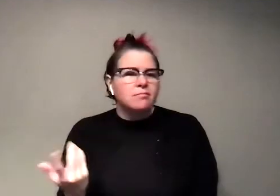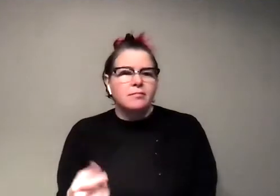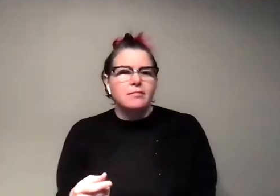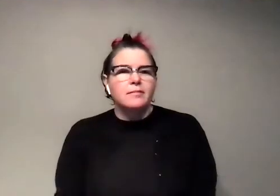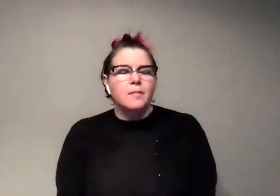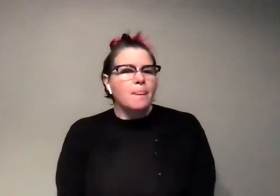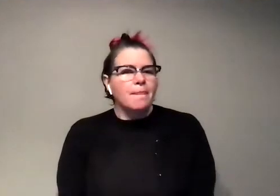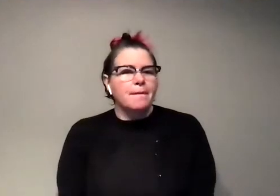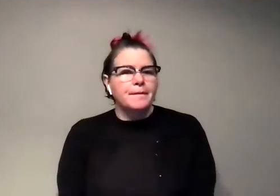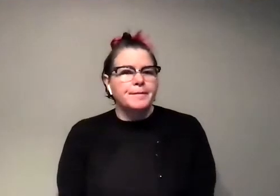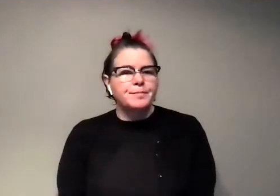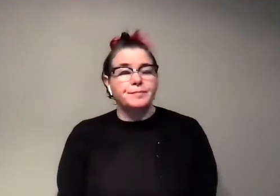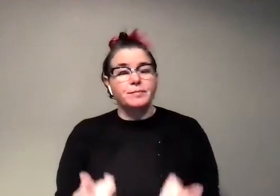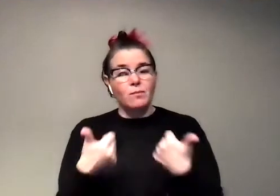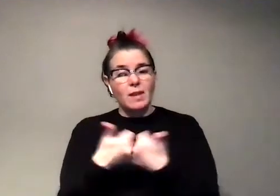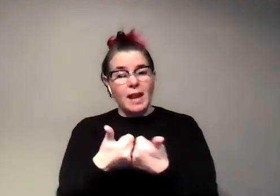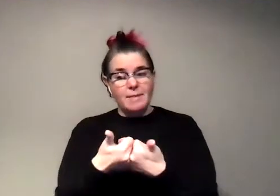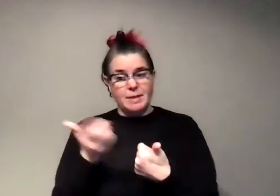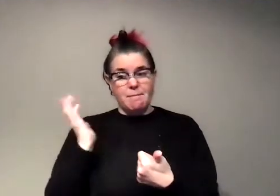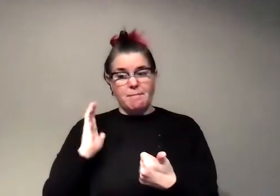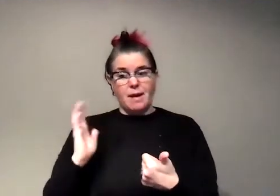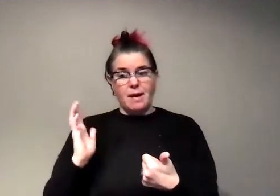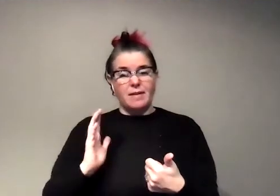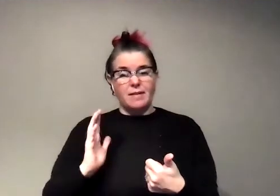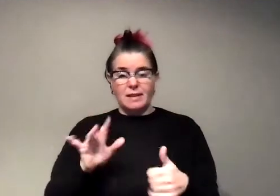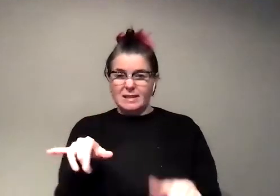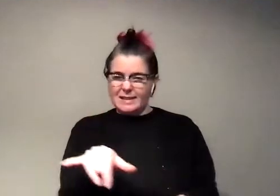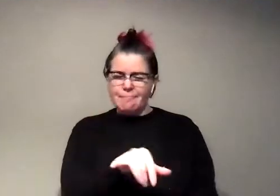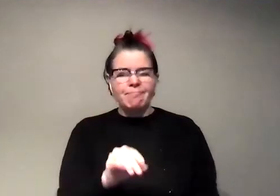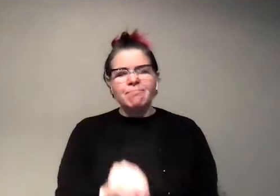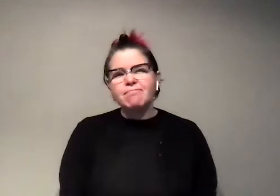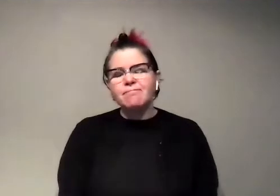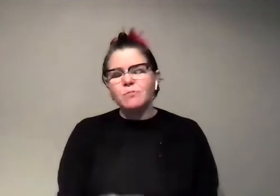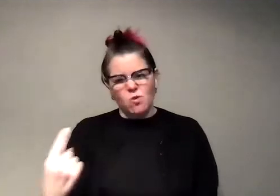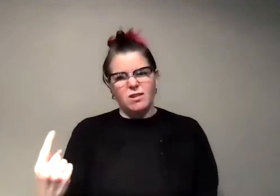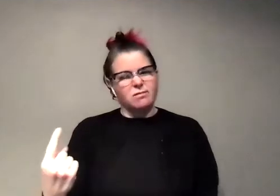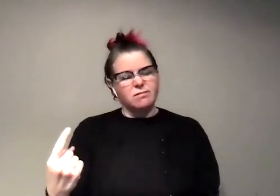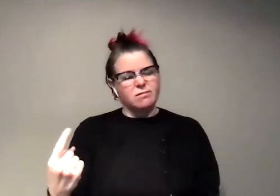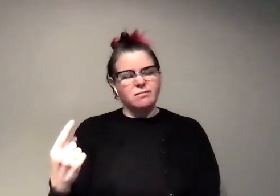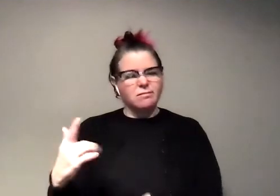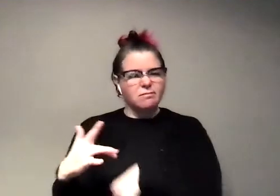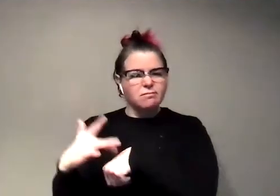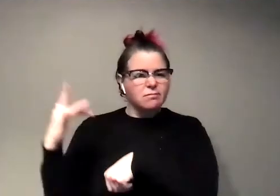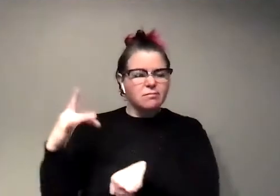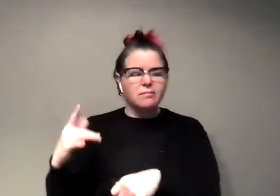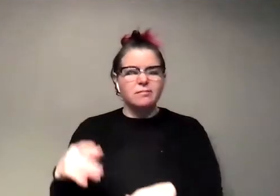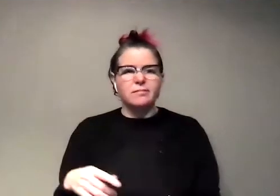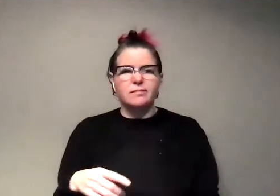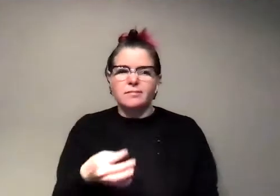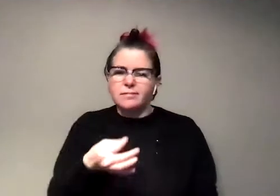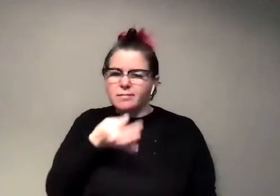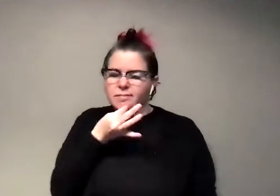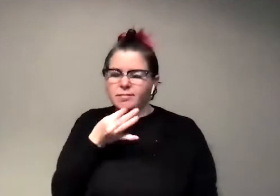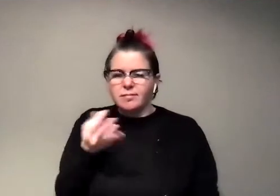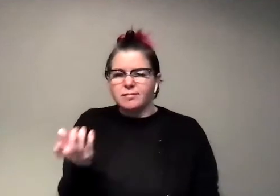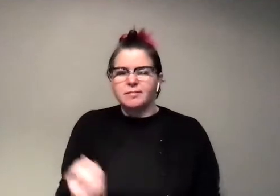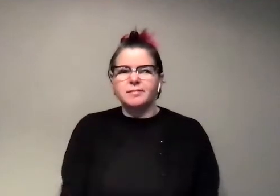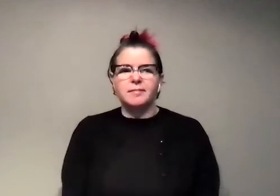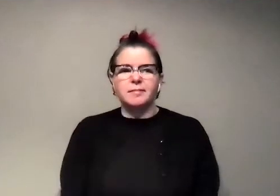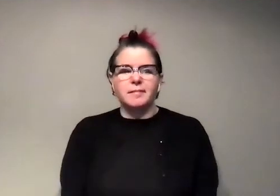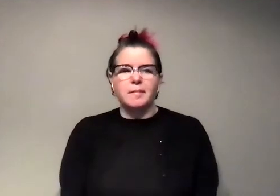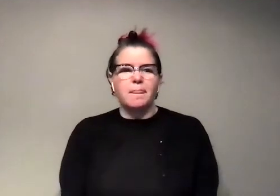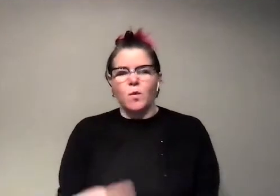of games from that era hold up that well, but I think that like this game holds up supremely well, and will